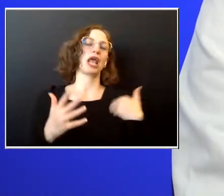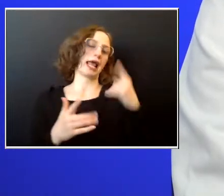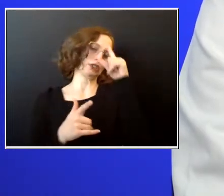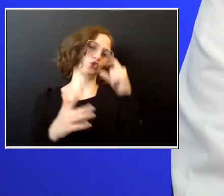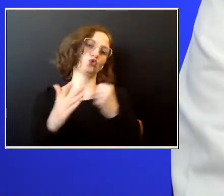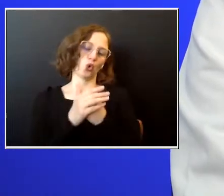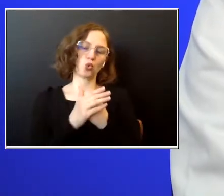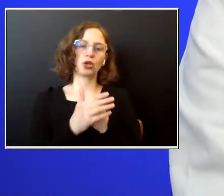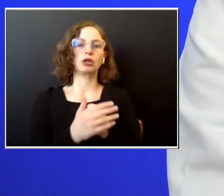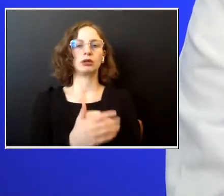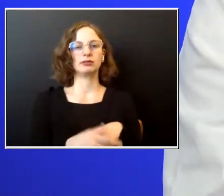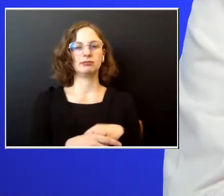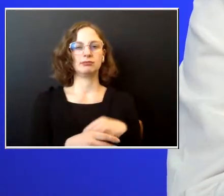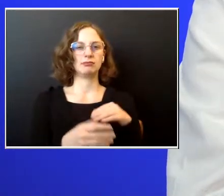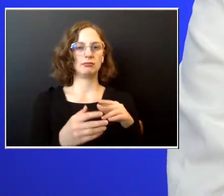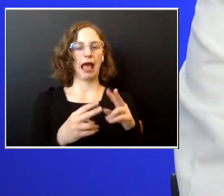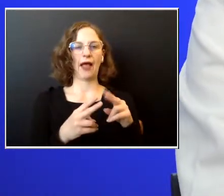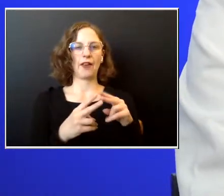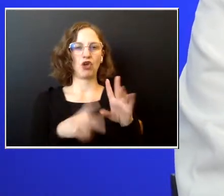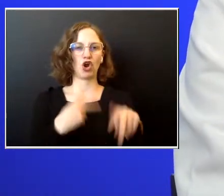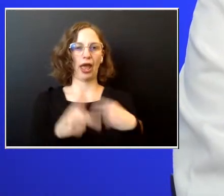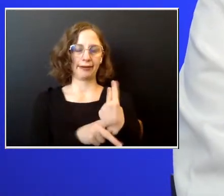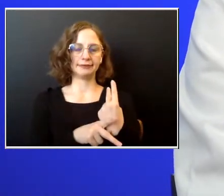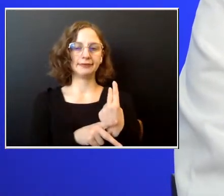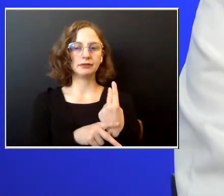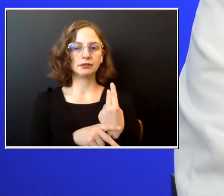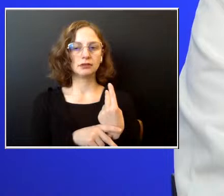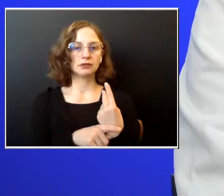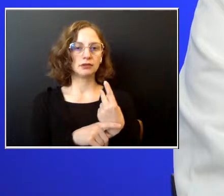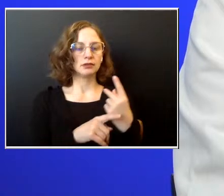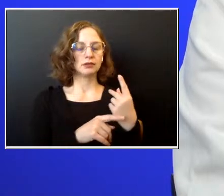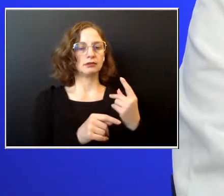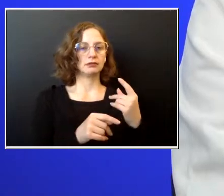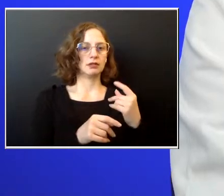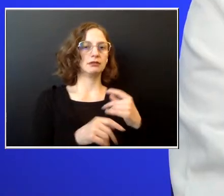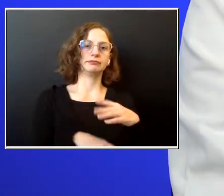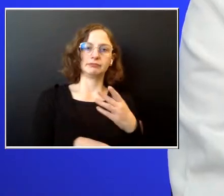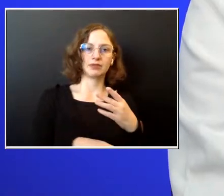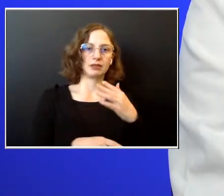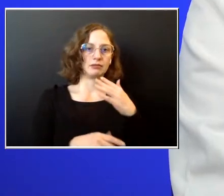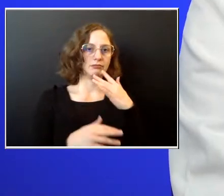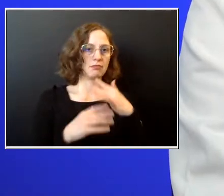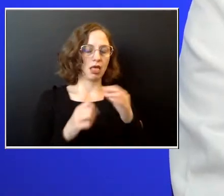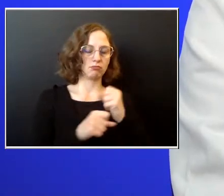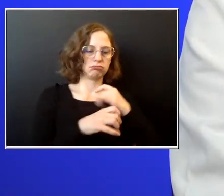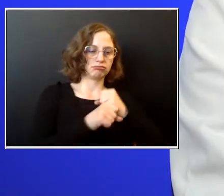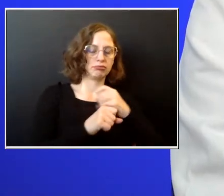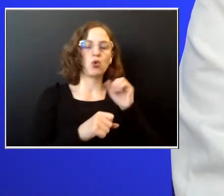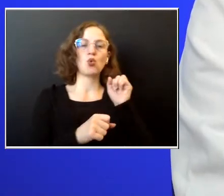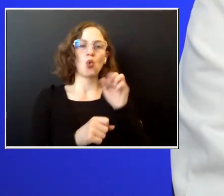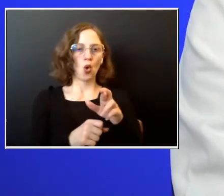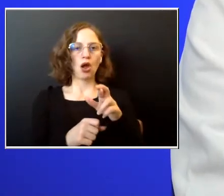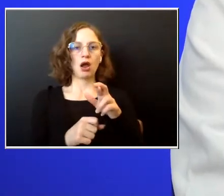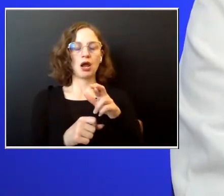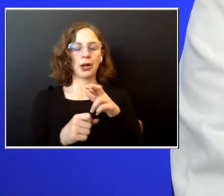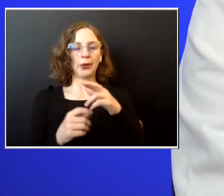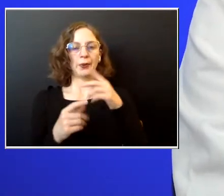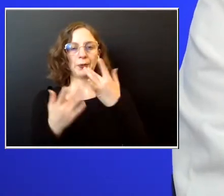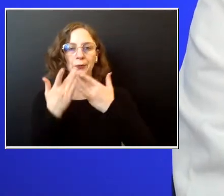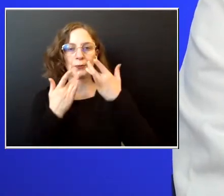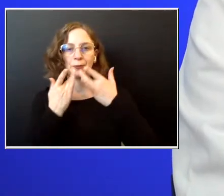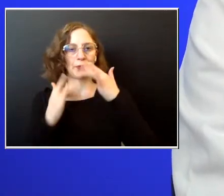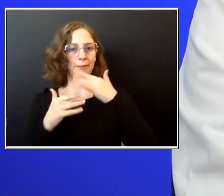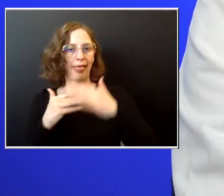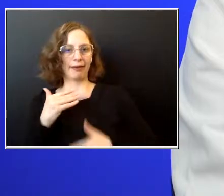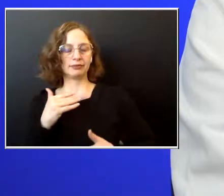an ischemic stroke where the blood doesn't get to the brain well enough. So I would say if you're having stroke-like symptoms, check